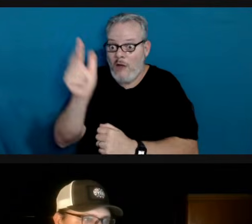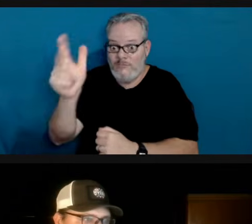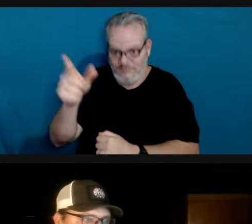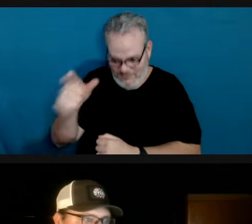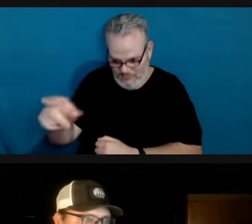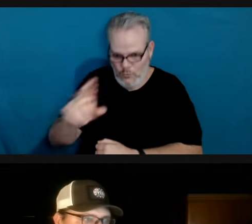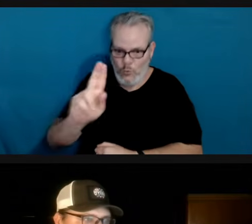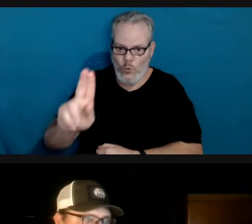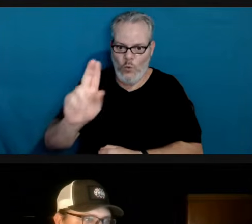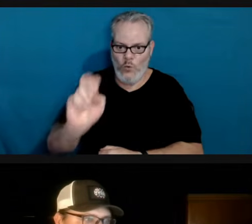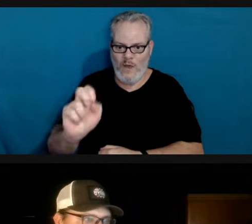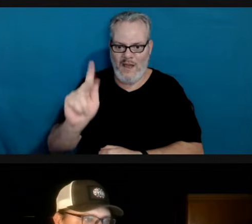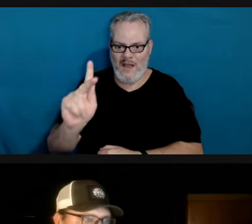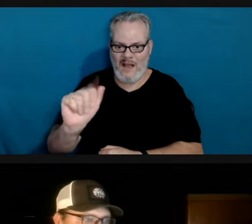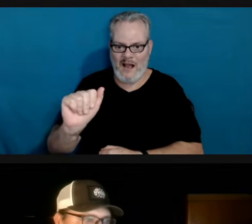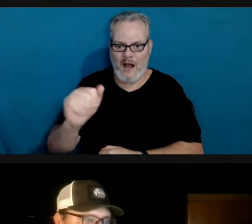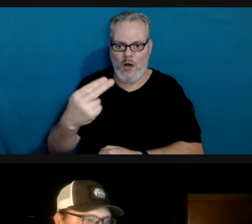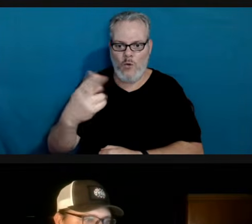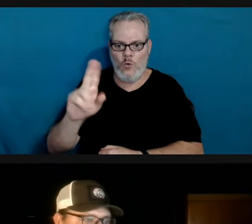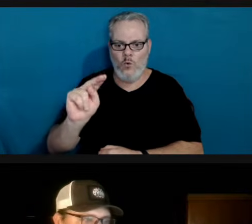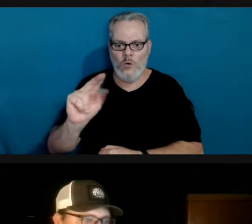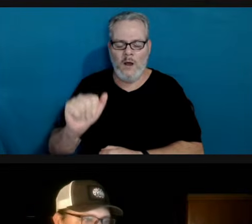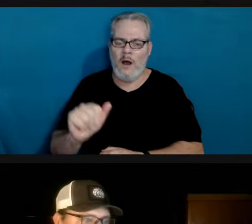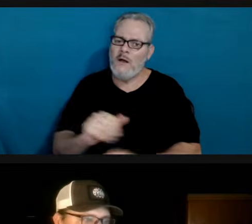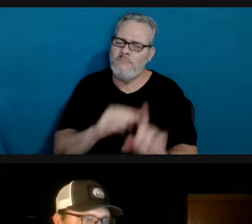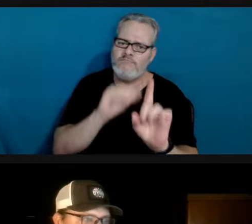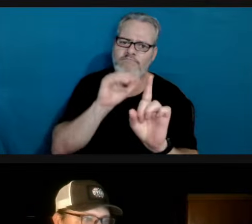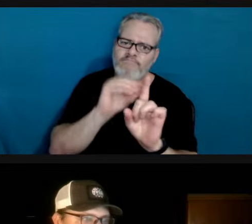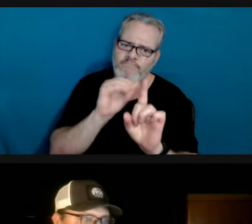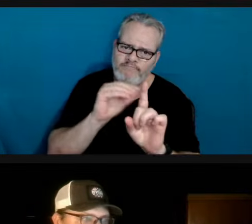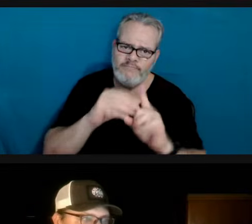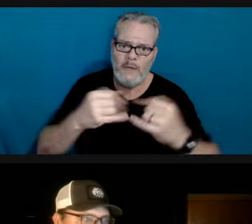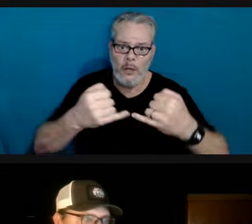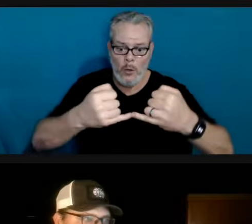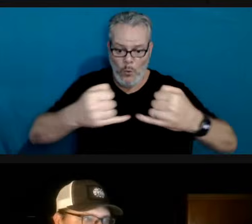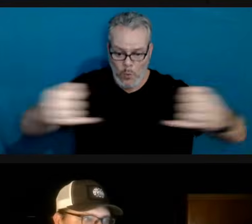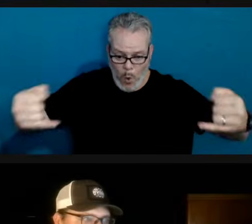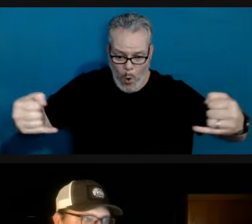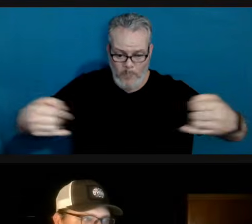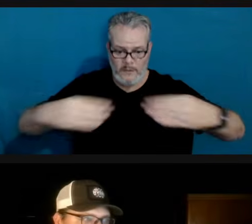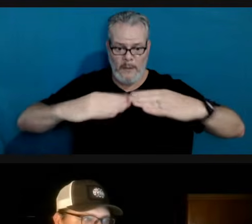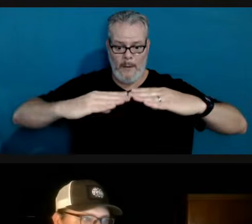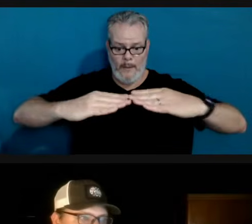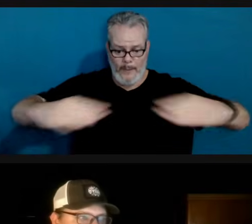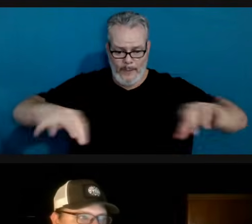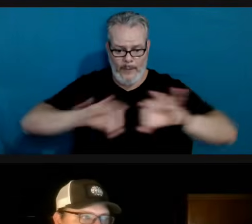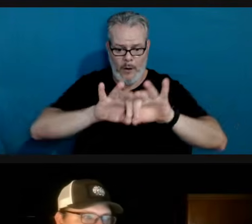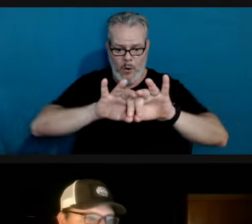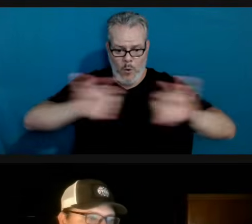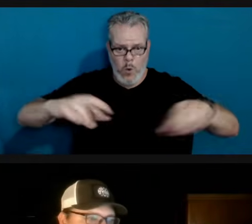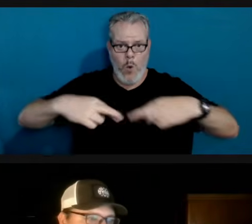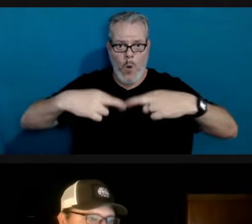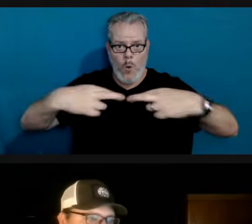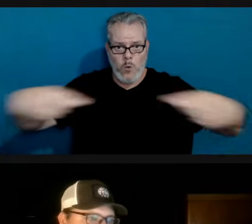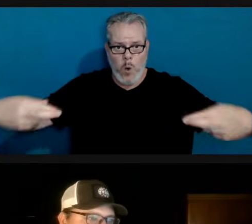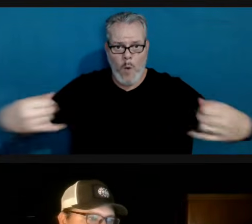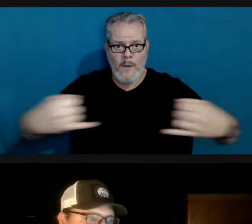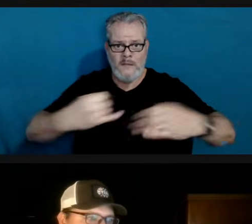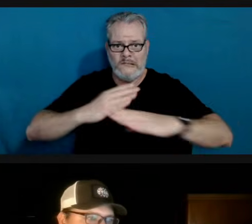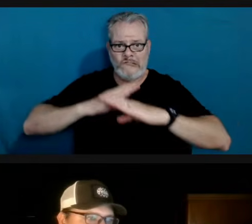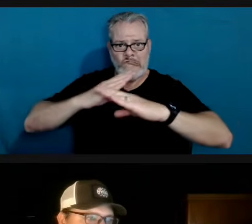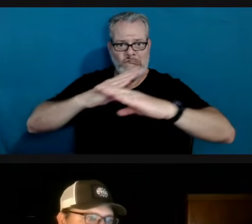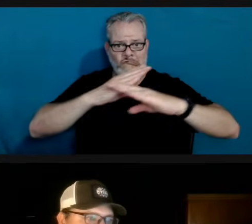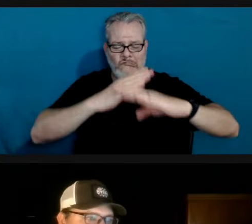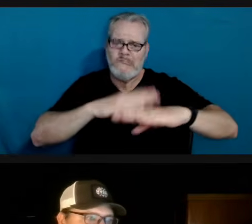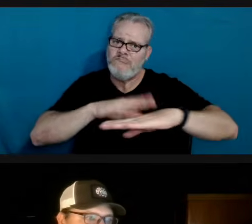reminder, the barriers, ropes, cables, and the signage, there are out of bounds areas. So even though the storm is going on, there's still areas that